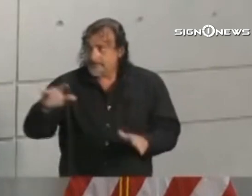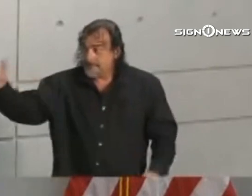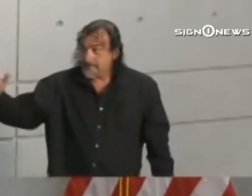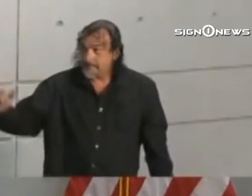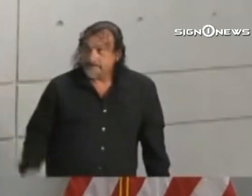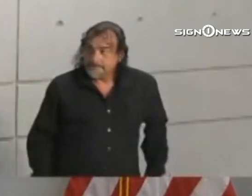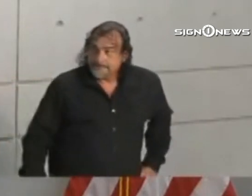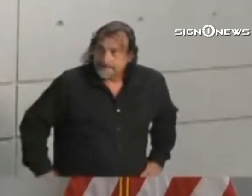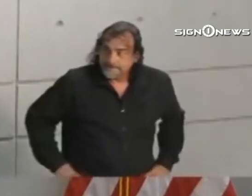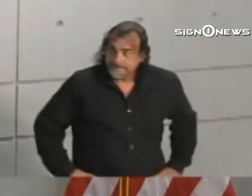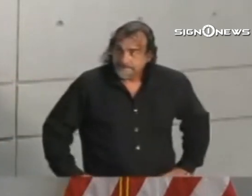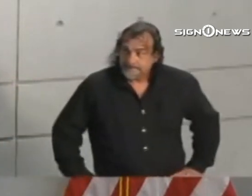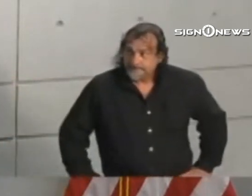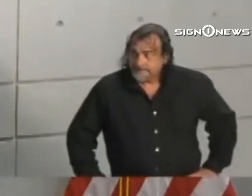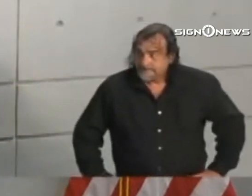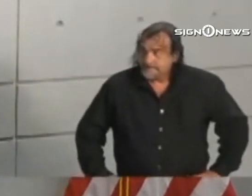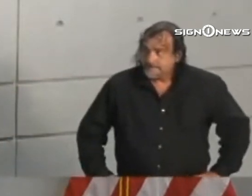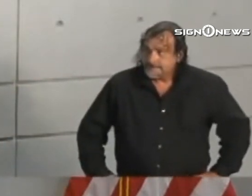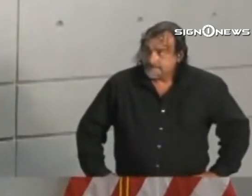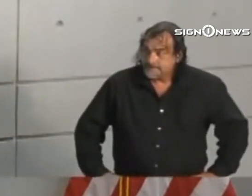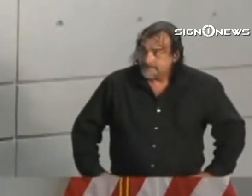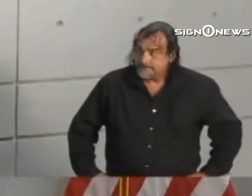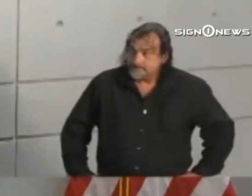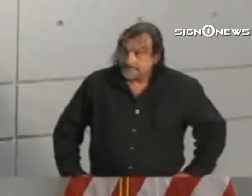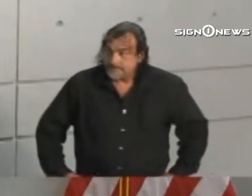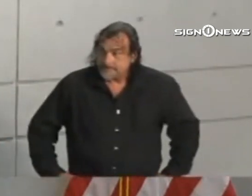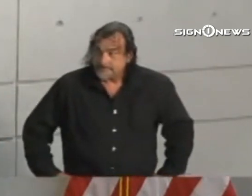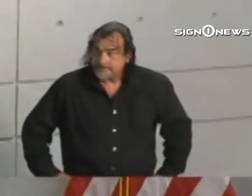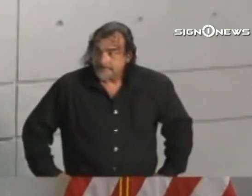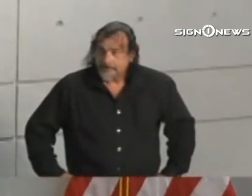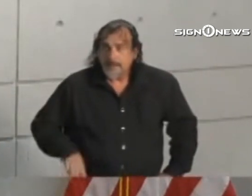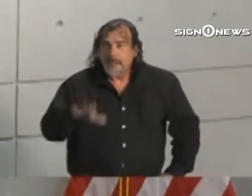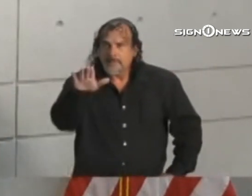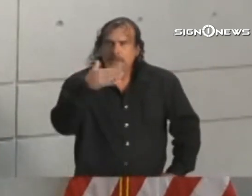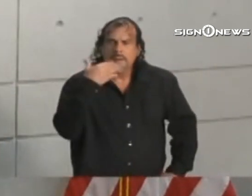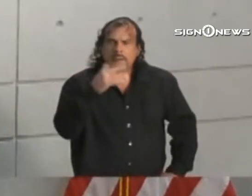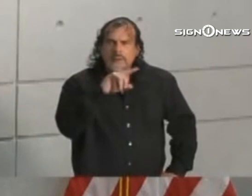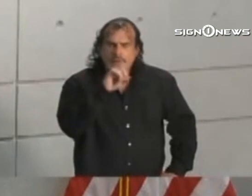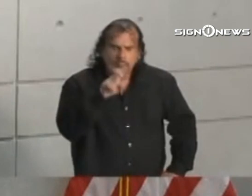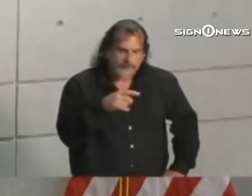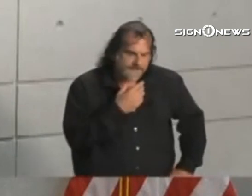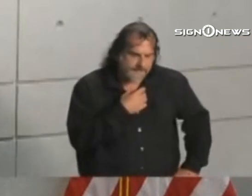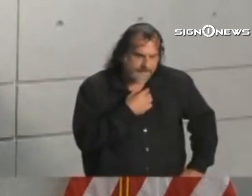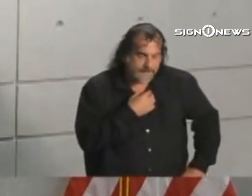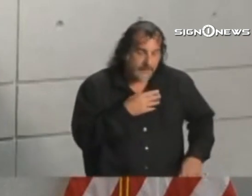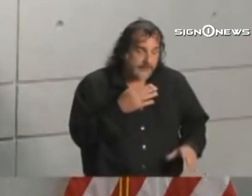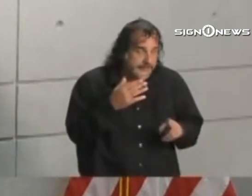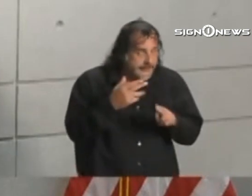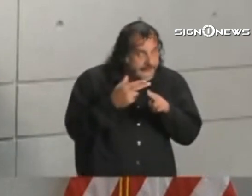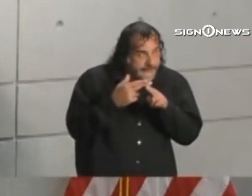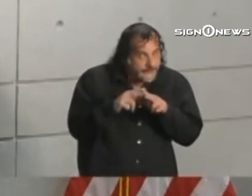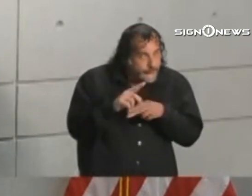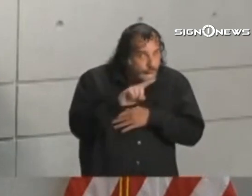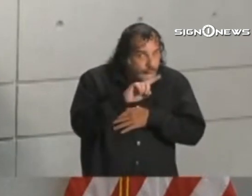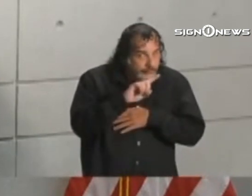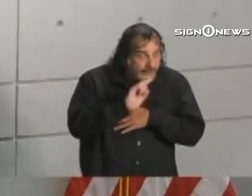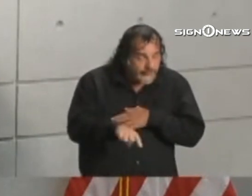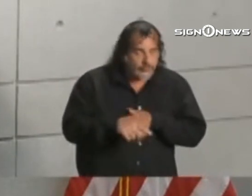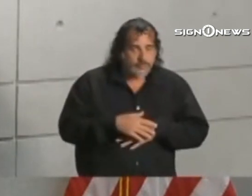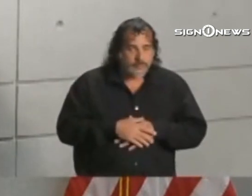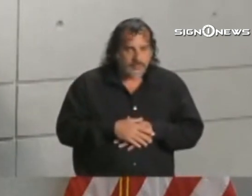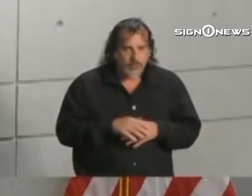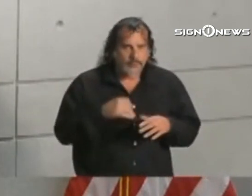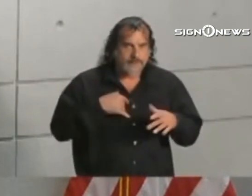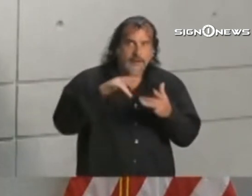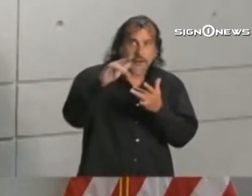to Greg. Thank you, Governor. That's a very good question. So the short answer on the tornado